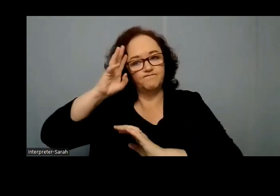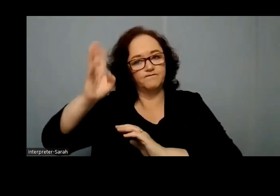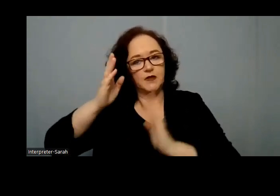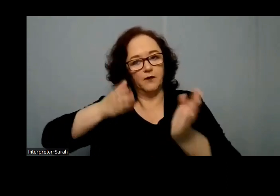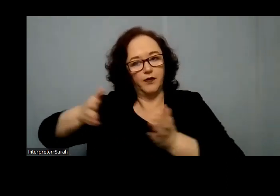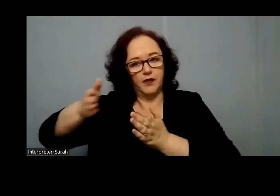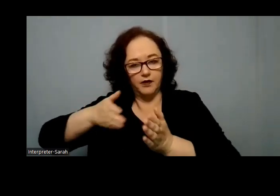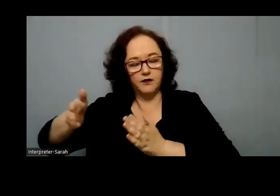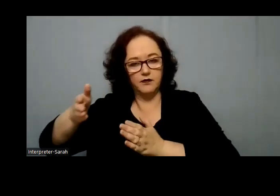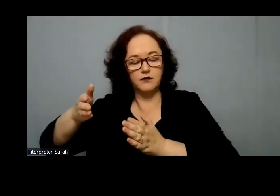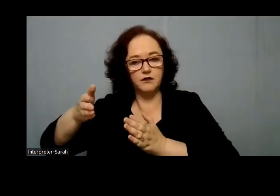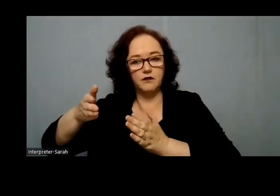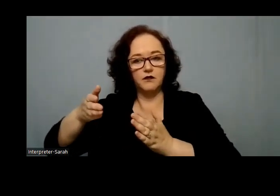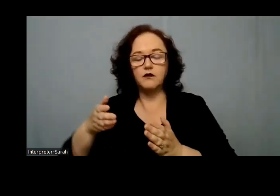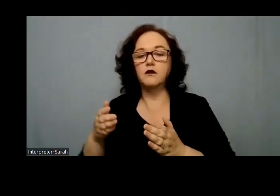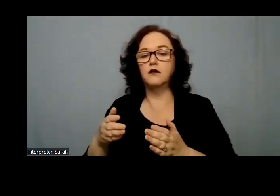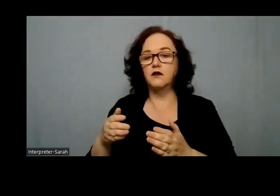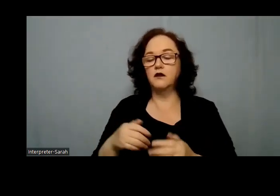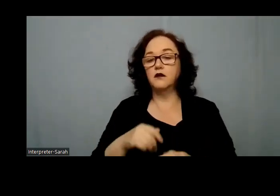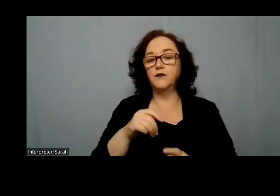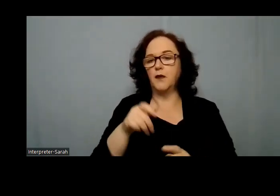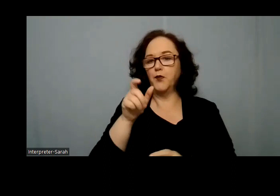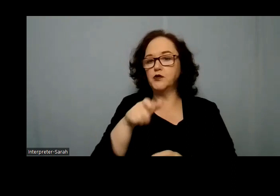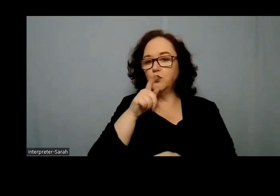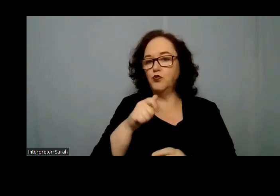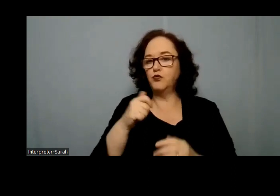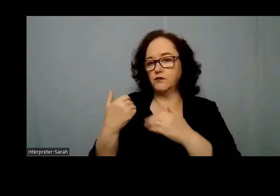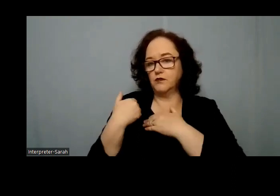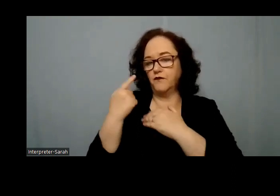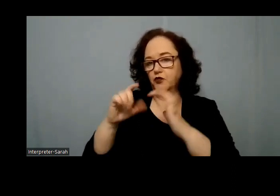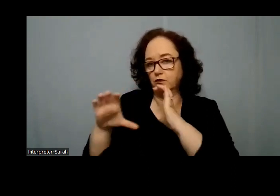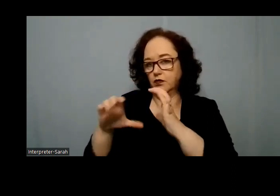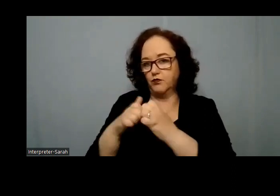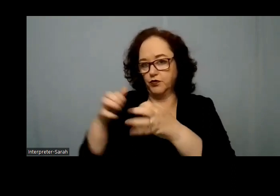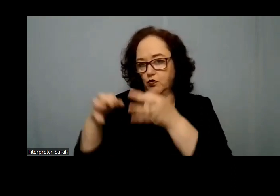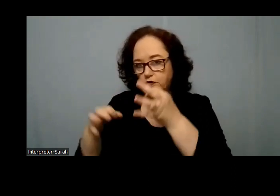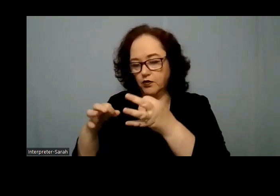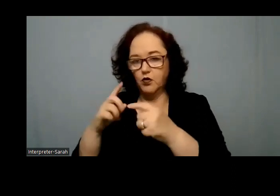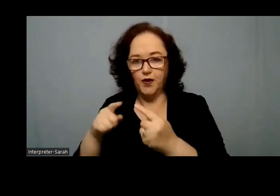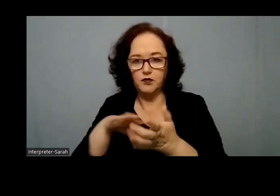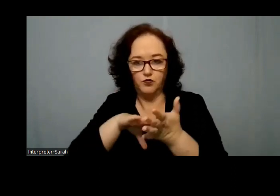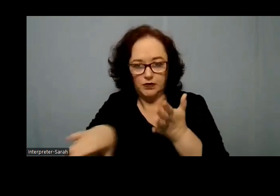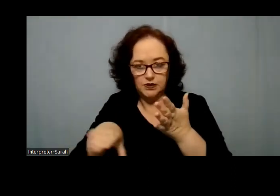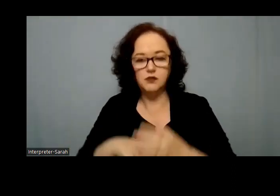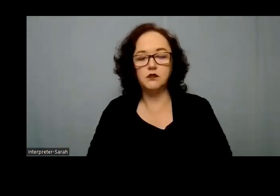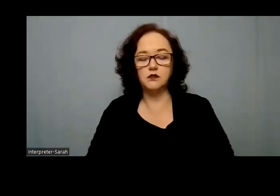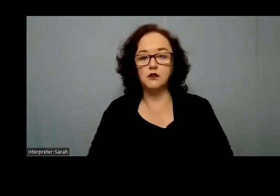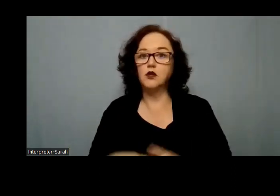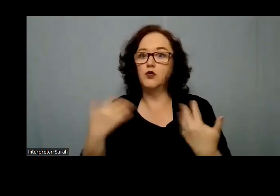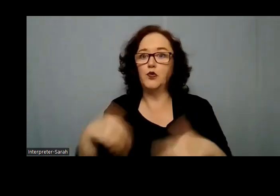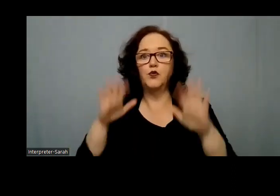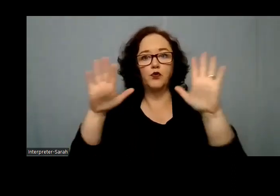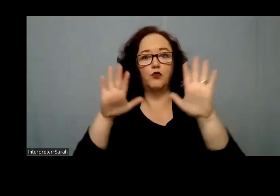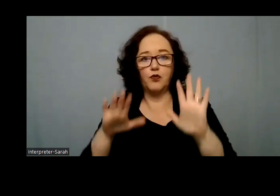for communicating with the court upon release. So these are great ways to make sure that the CCBHC role